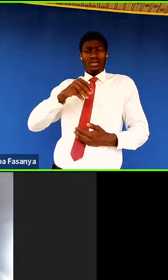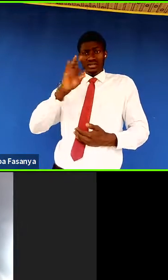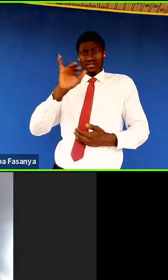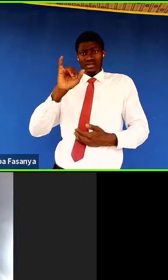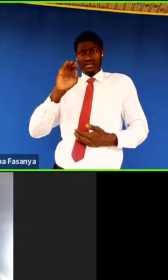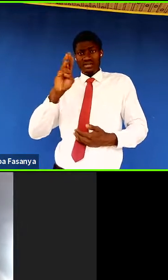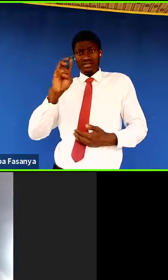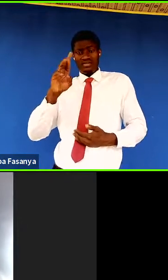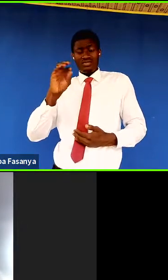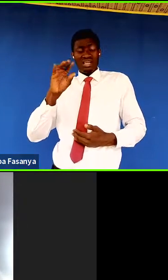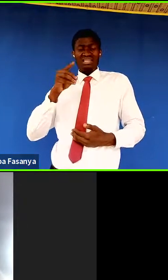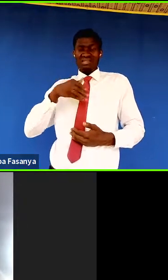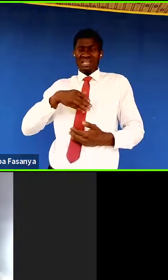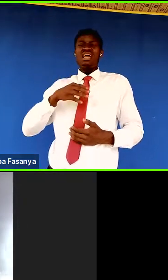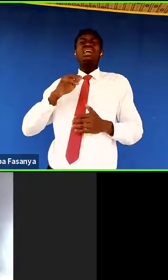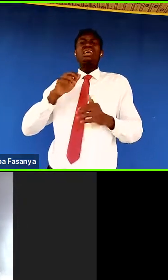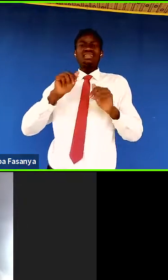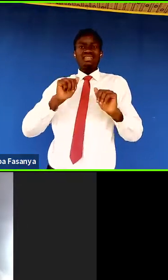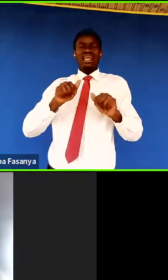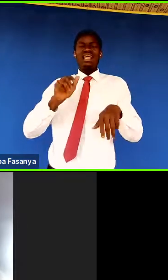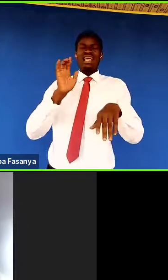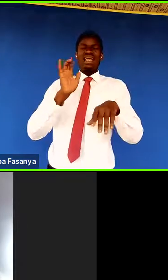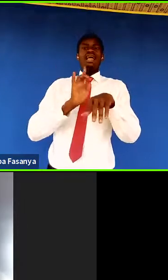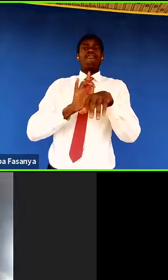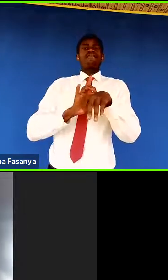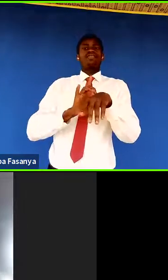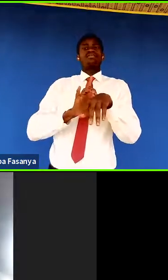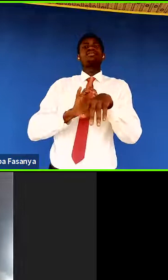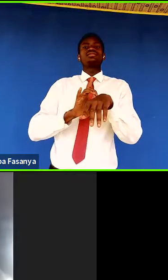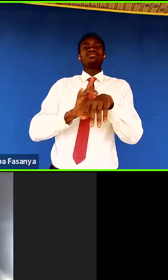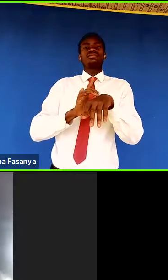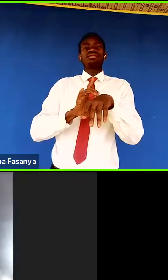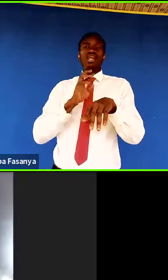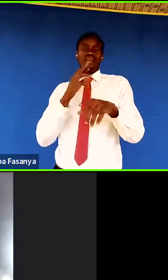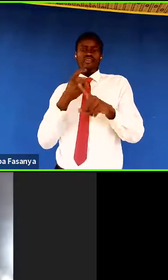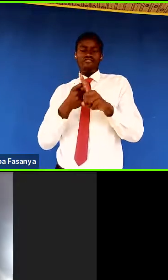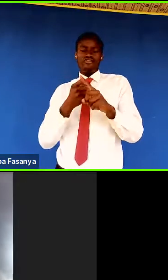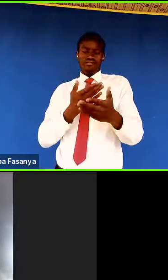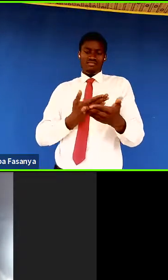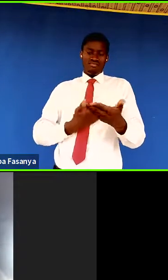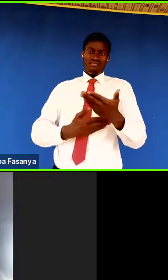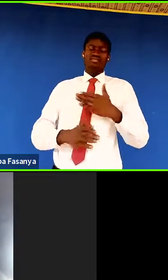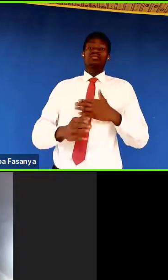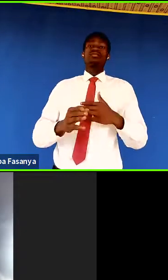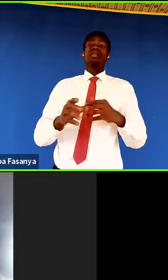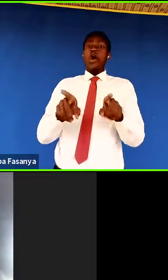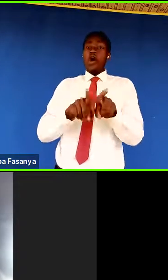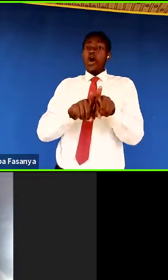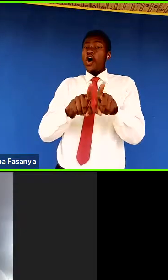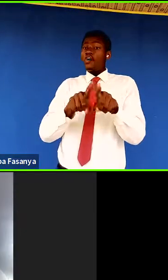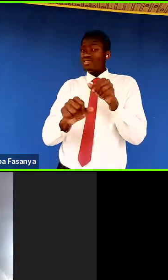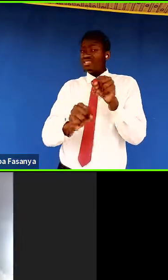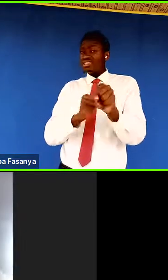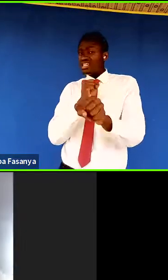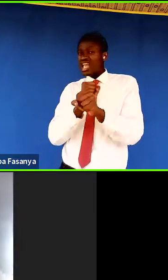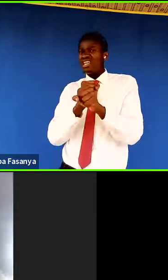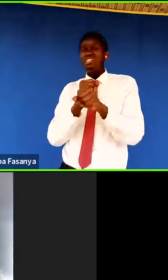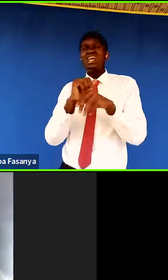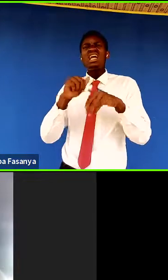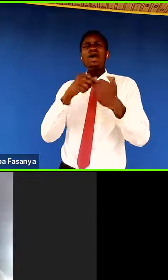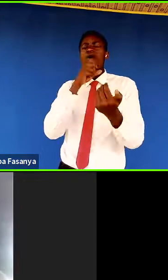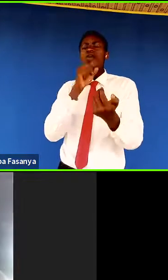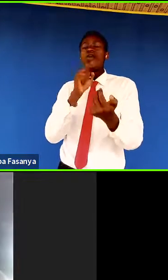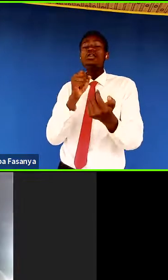Okay. Also, the age of the woman, because we now call it age-related infertility, because we know that as a woman gets older,